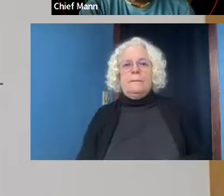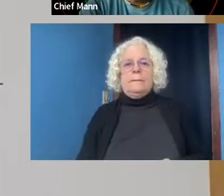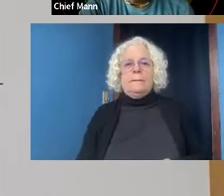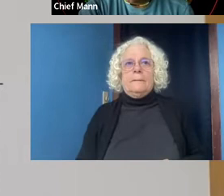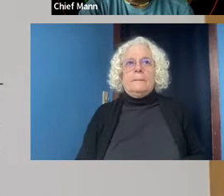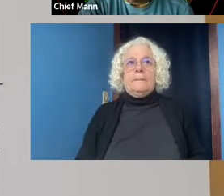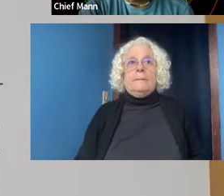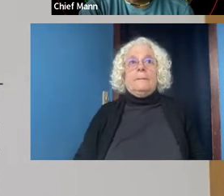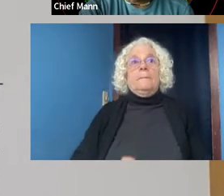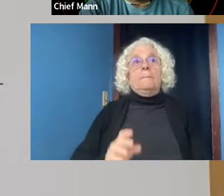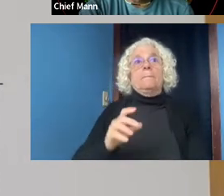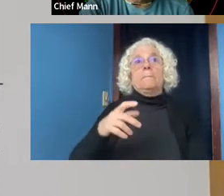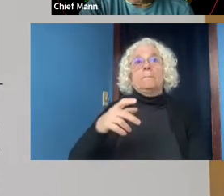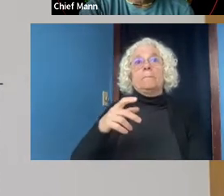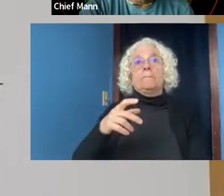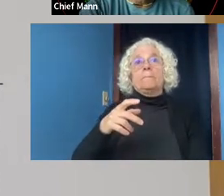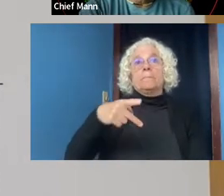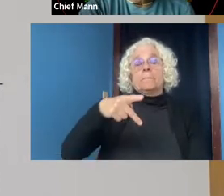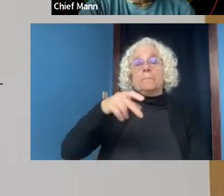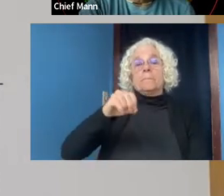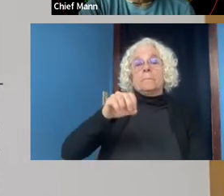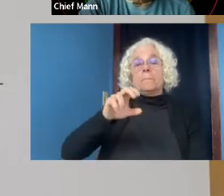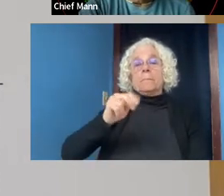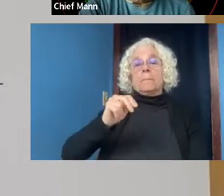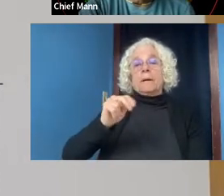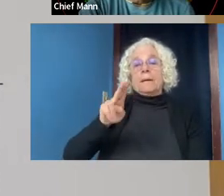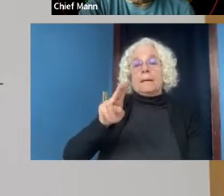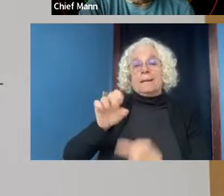Panas was actually